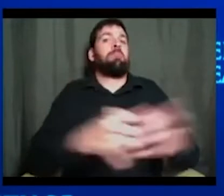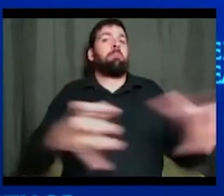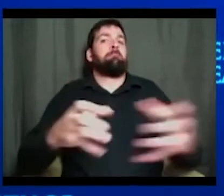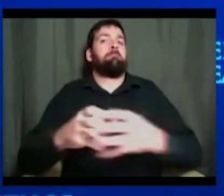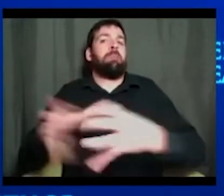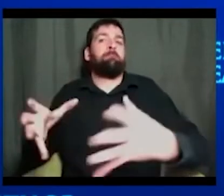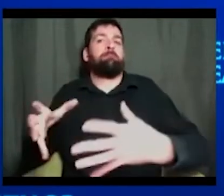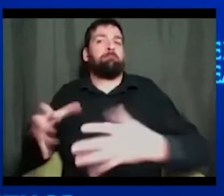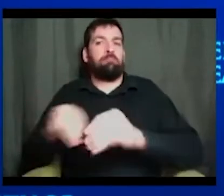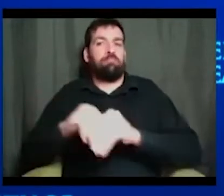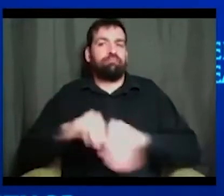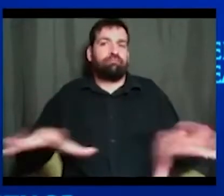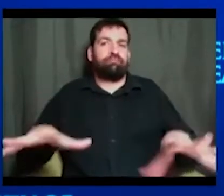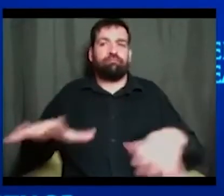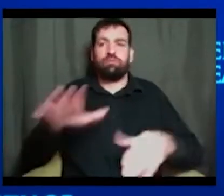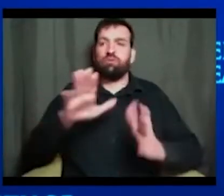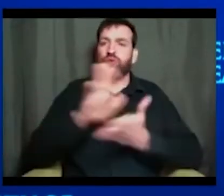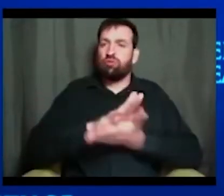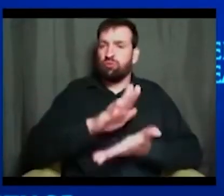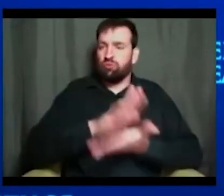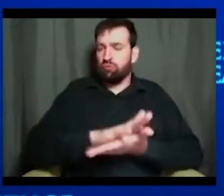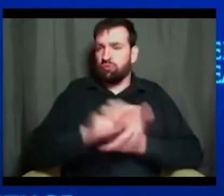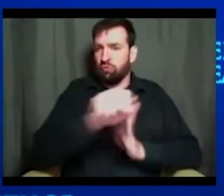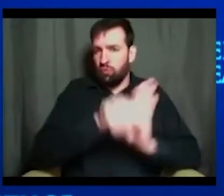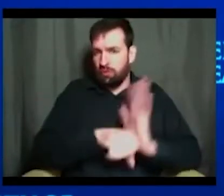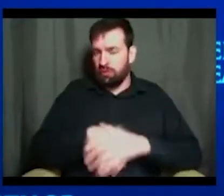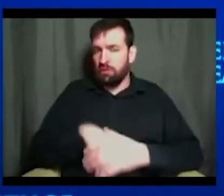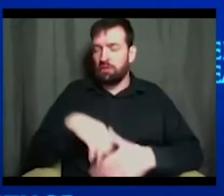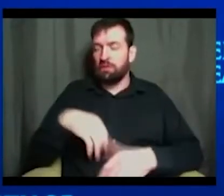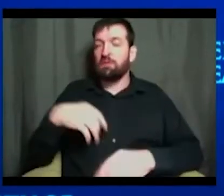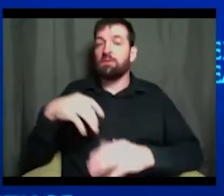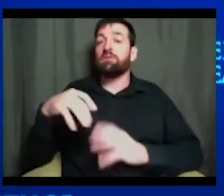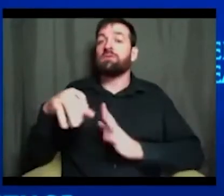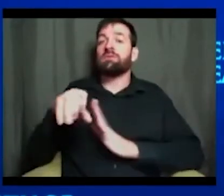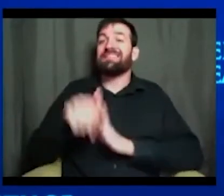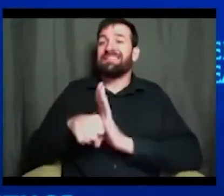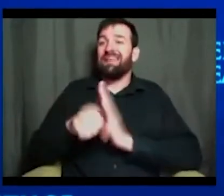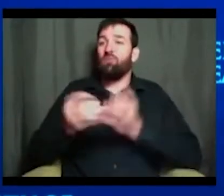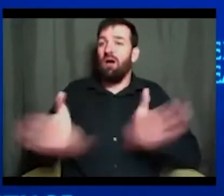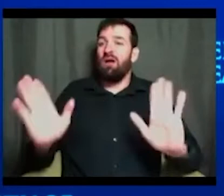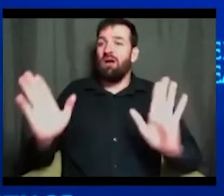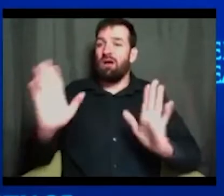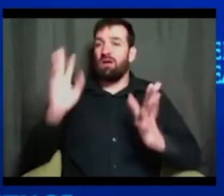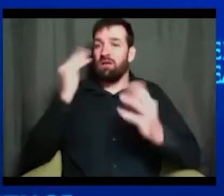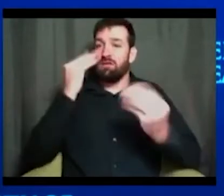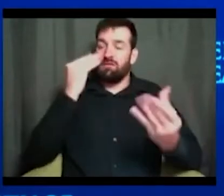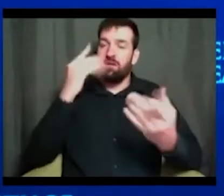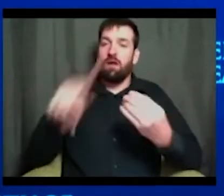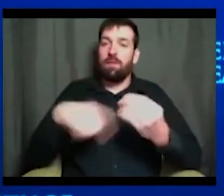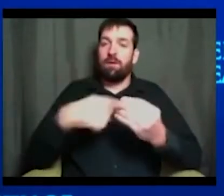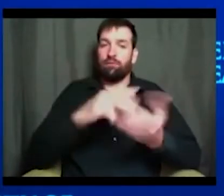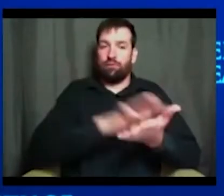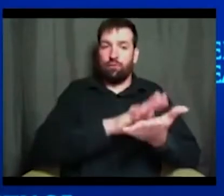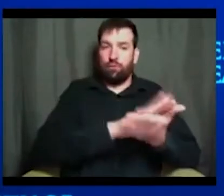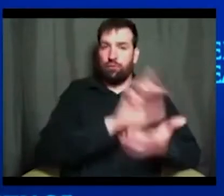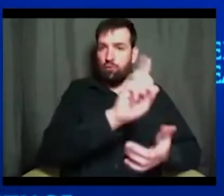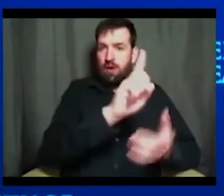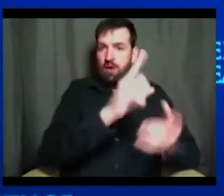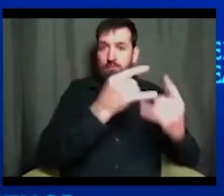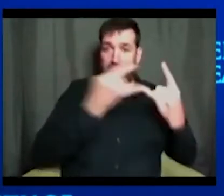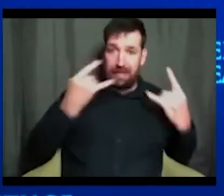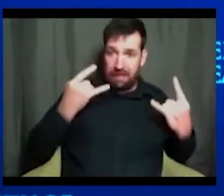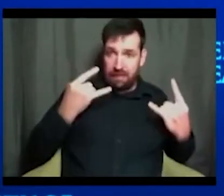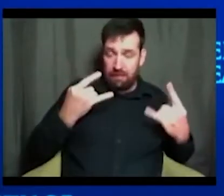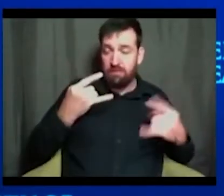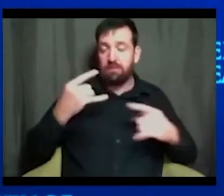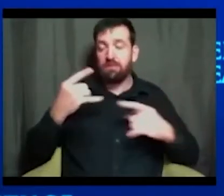the statewide Kansas data, they've put some really good data together on the schools that have mask mandates versus the schools that don't.